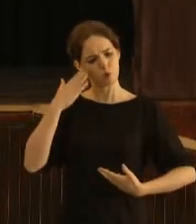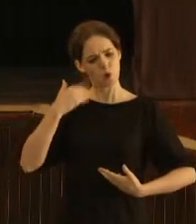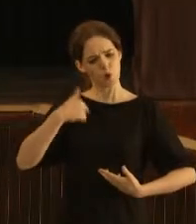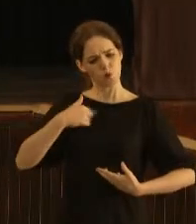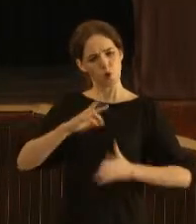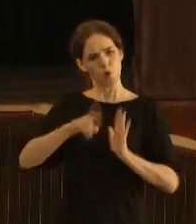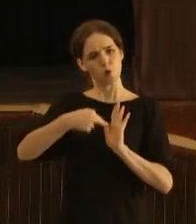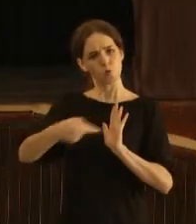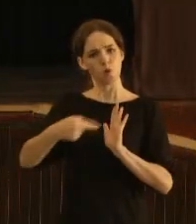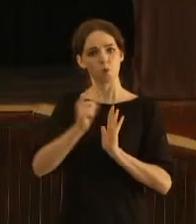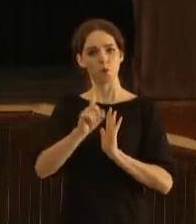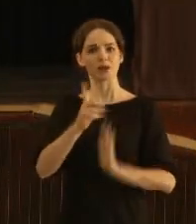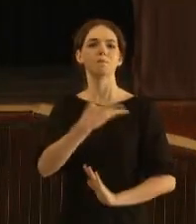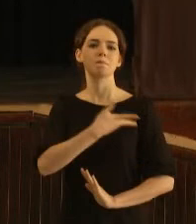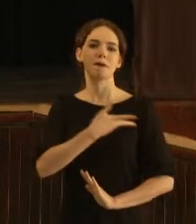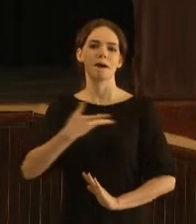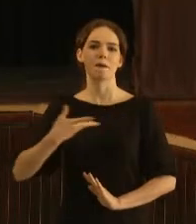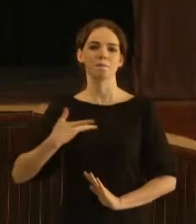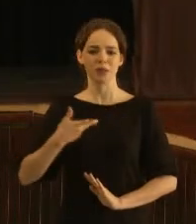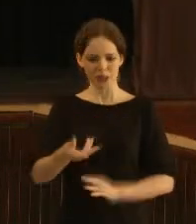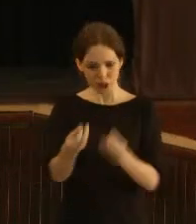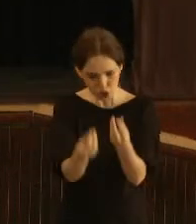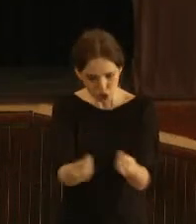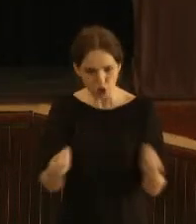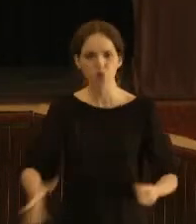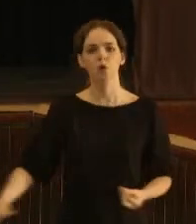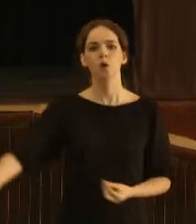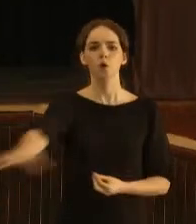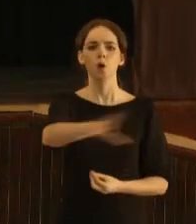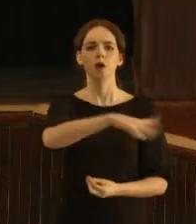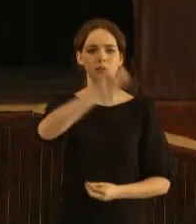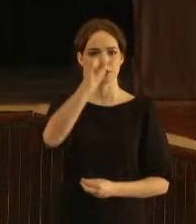the mothers of all the children of the nation. Njengonontlalontle ke